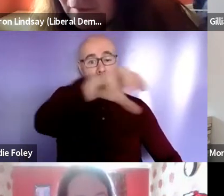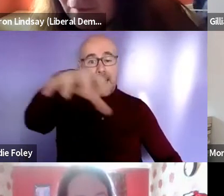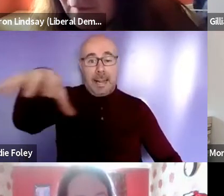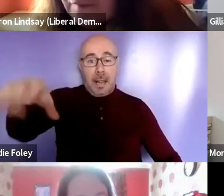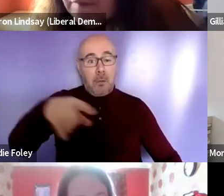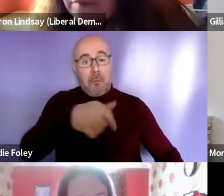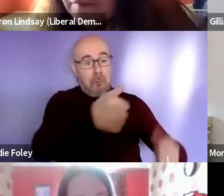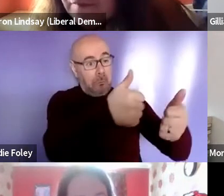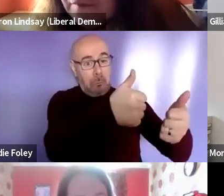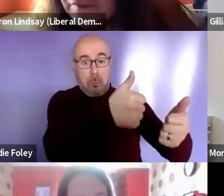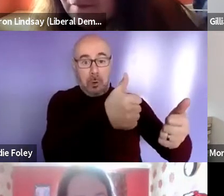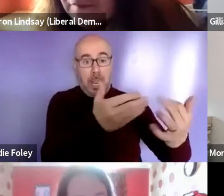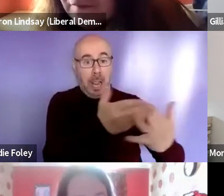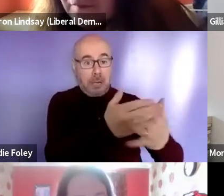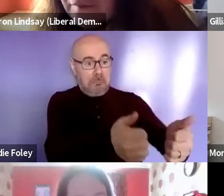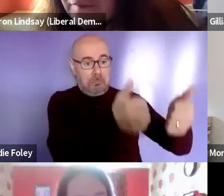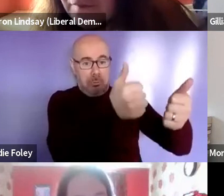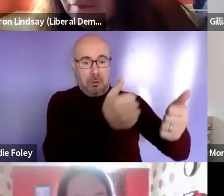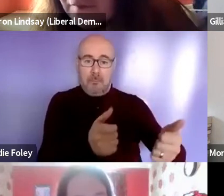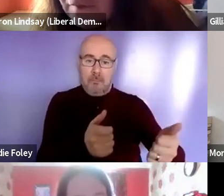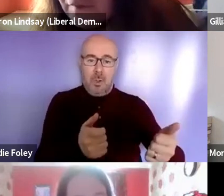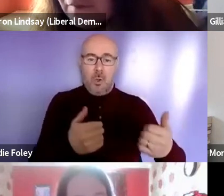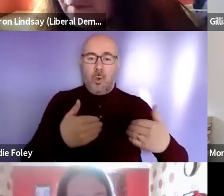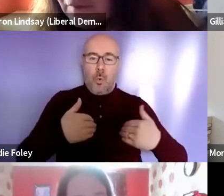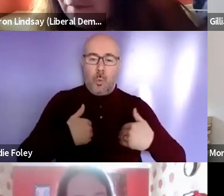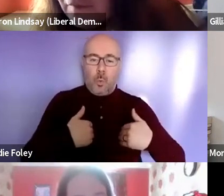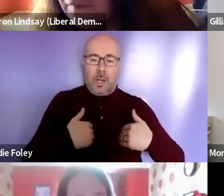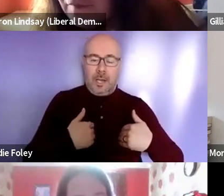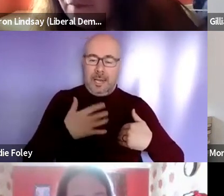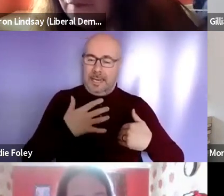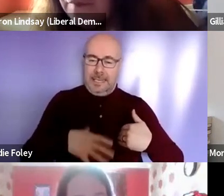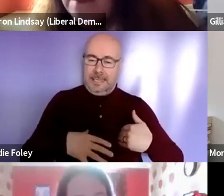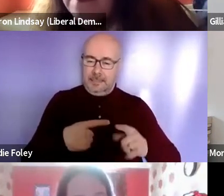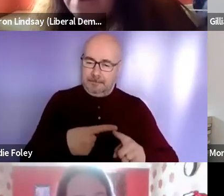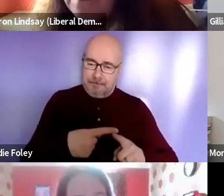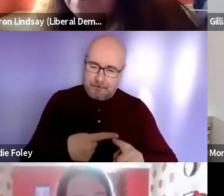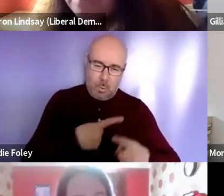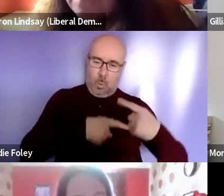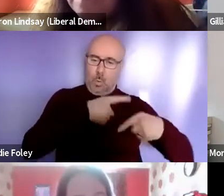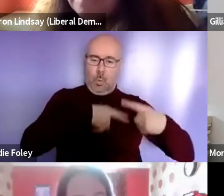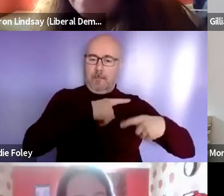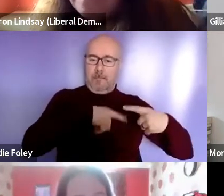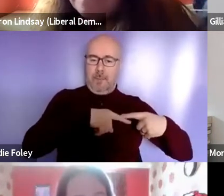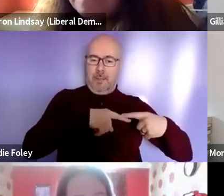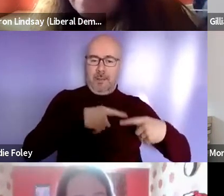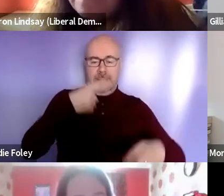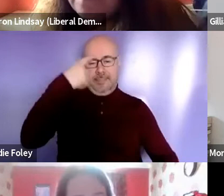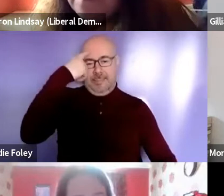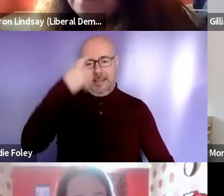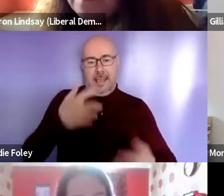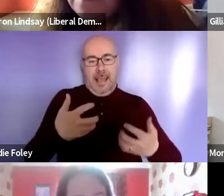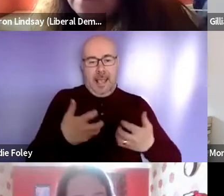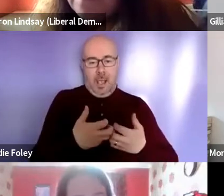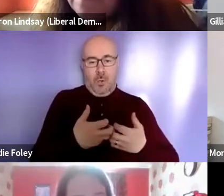do design infrastructure and how we look at public procurement and how public investment is